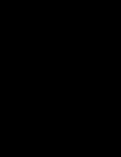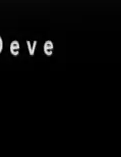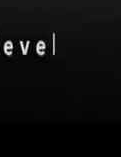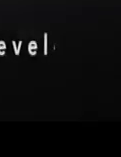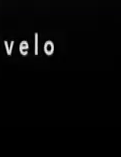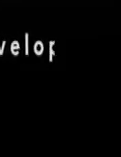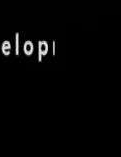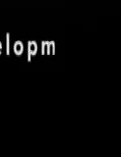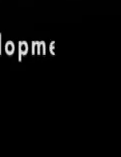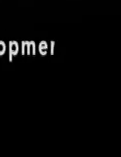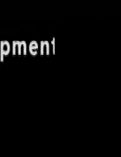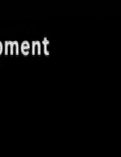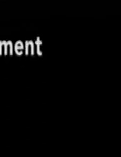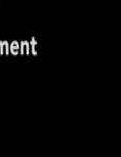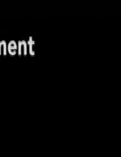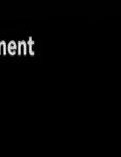Educator.